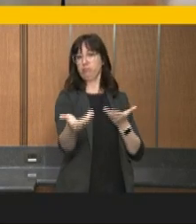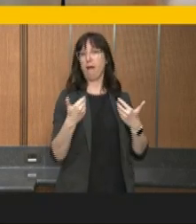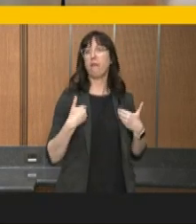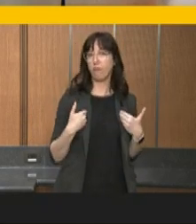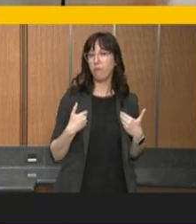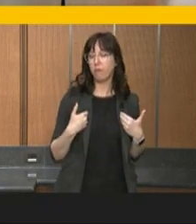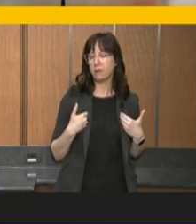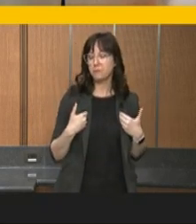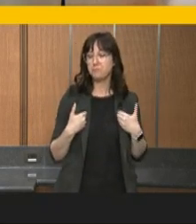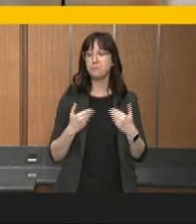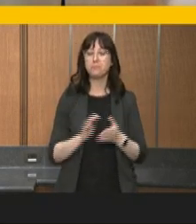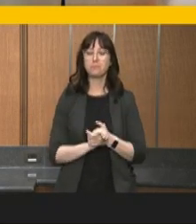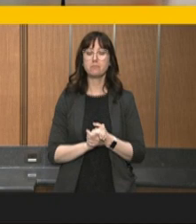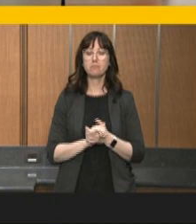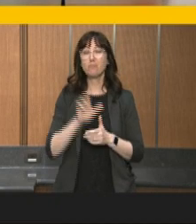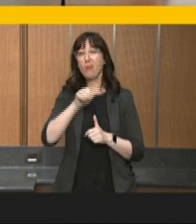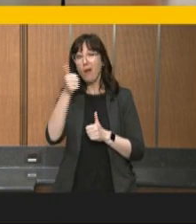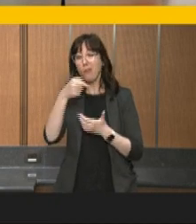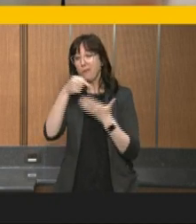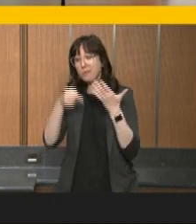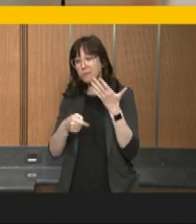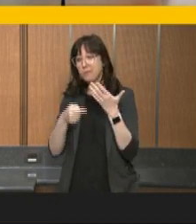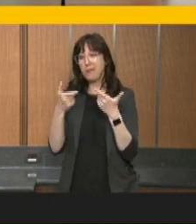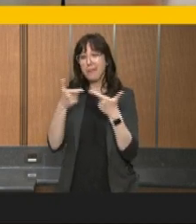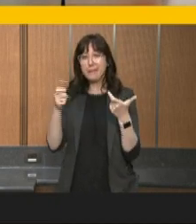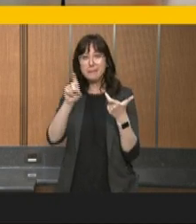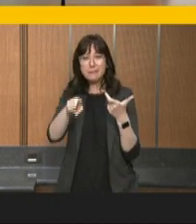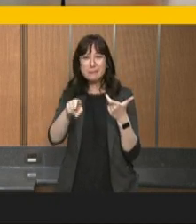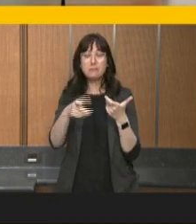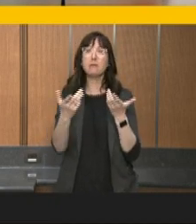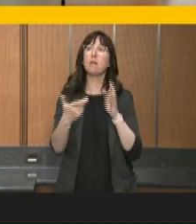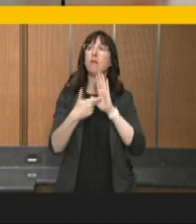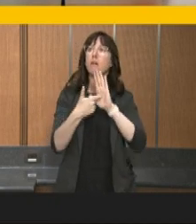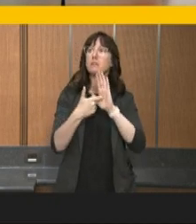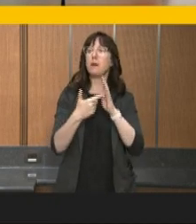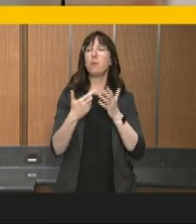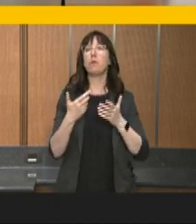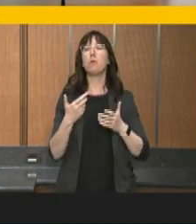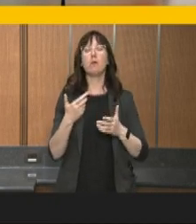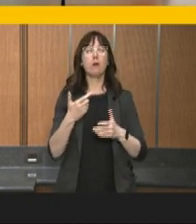In terms of the other supplies, for example, we've secured